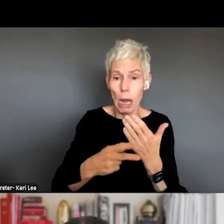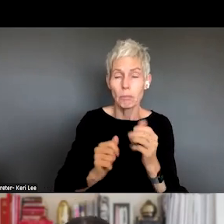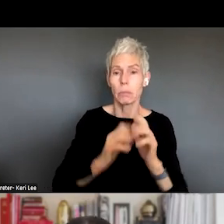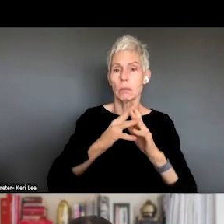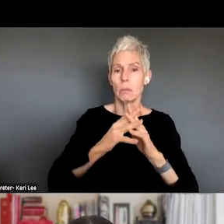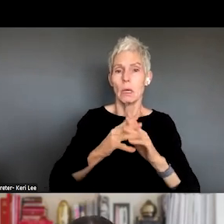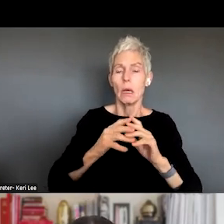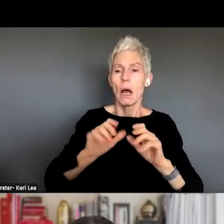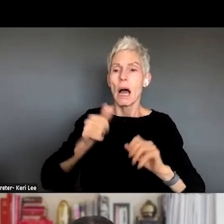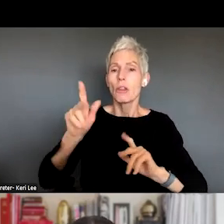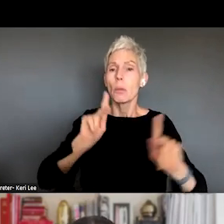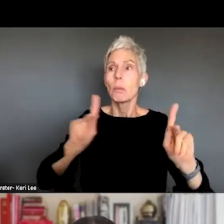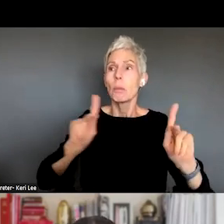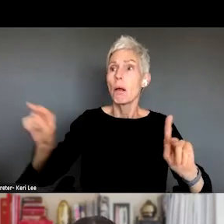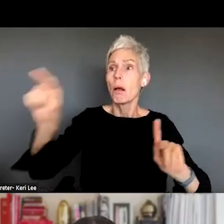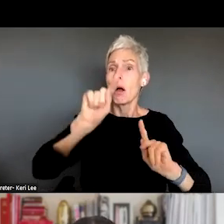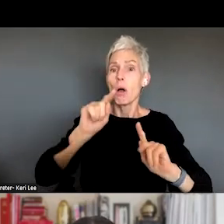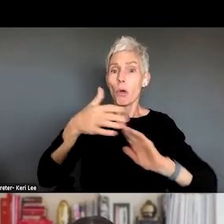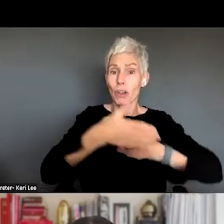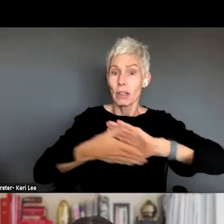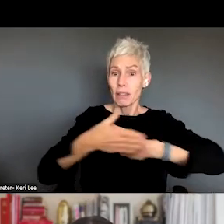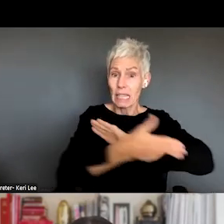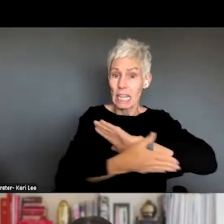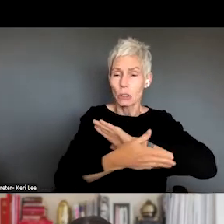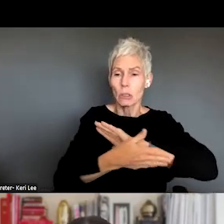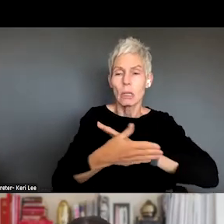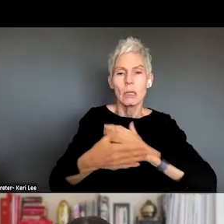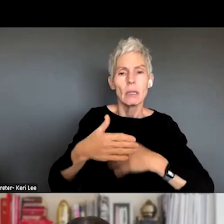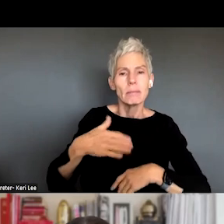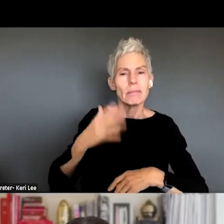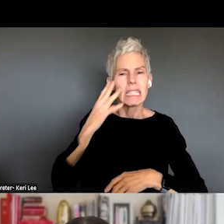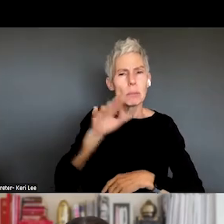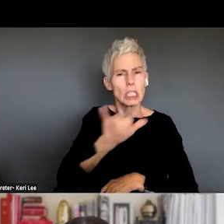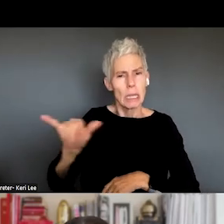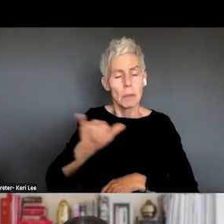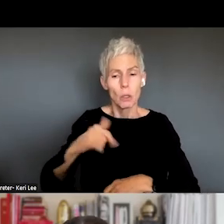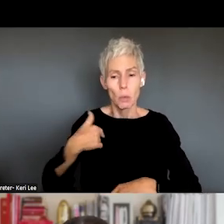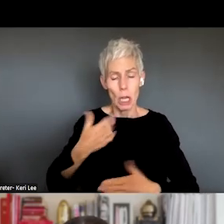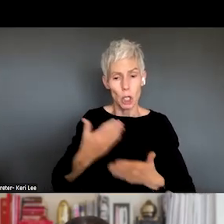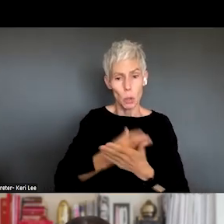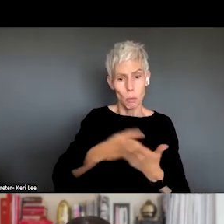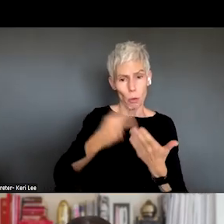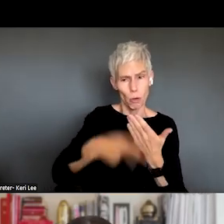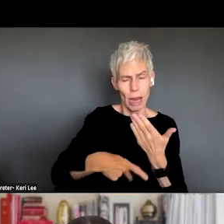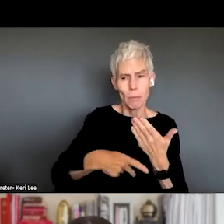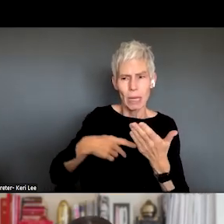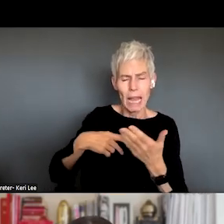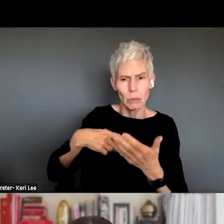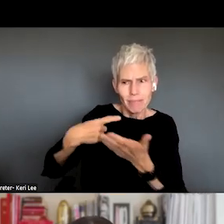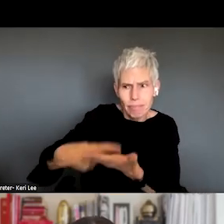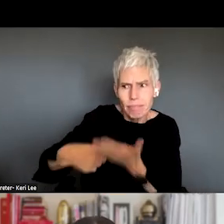country, our peers around the country experience similar. As a new program, we're sort of having to make the argument for our